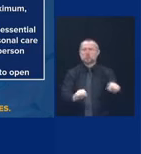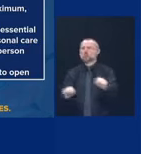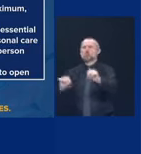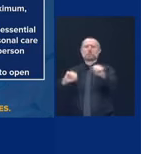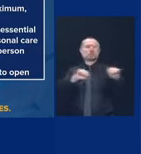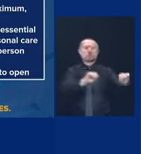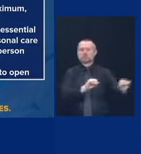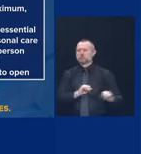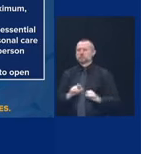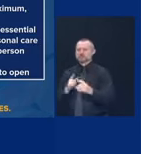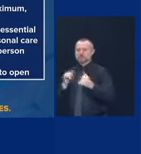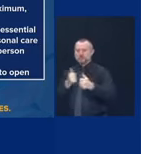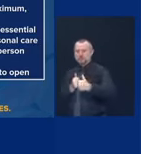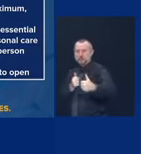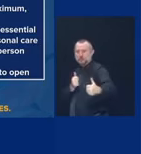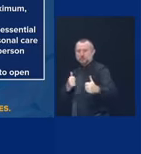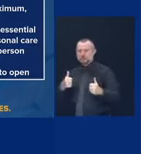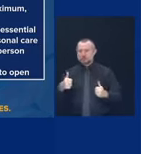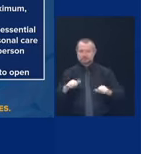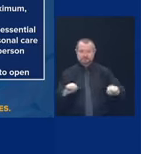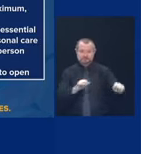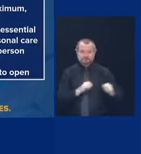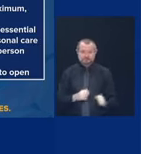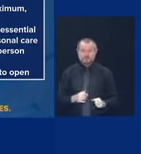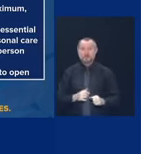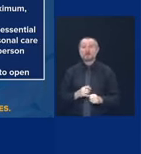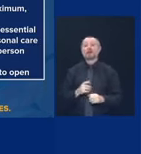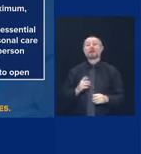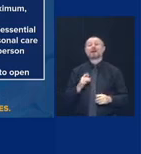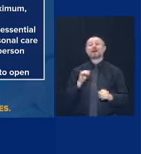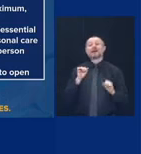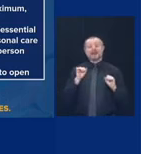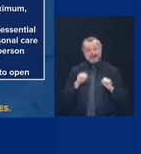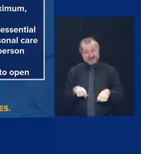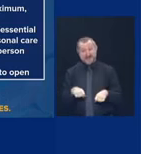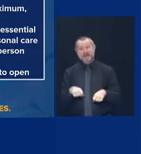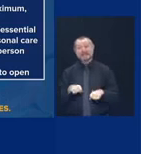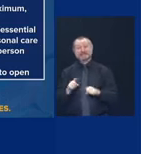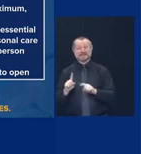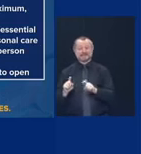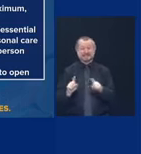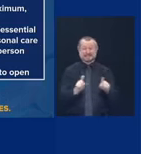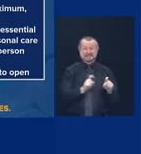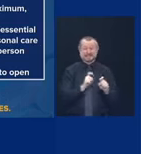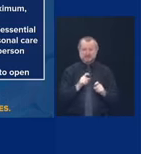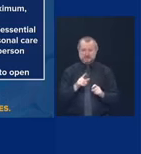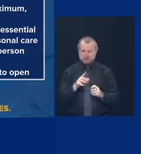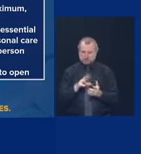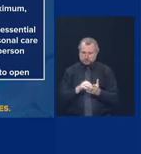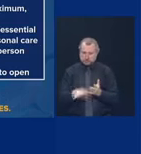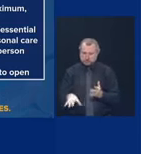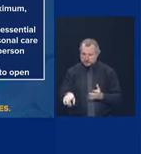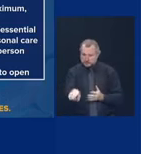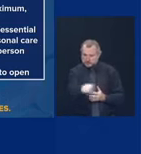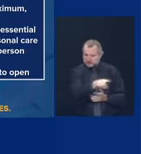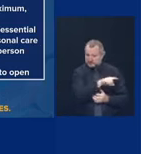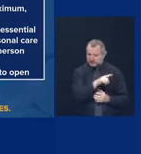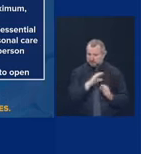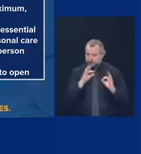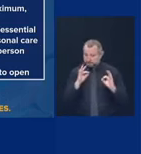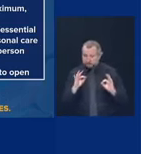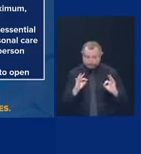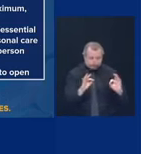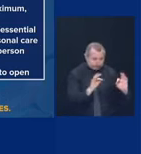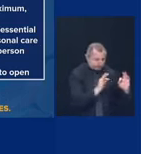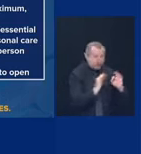remote or the school can test the students and reopen.